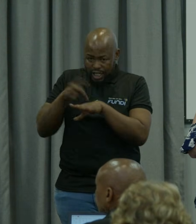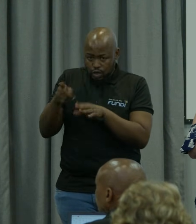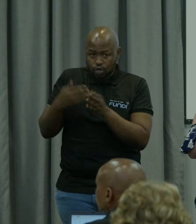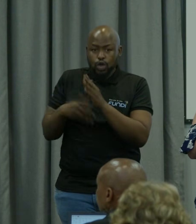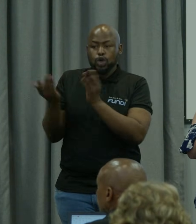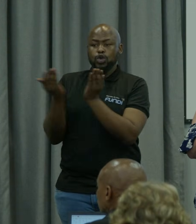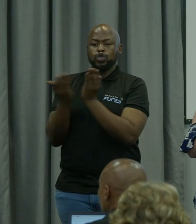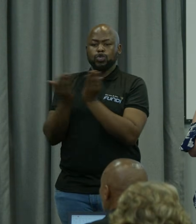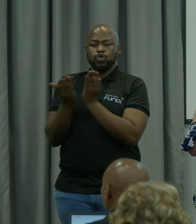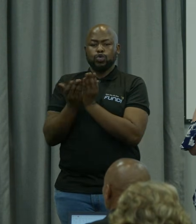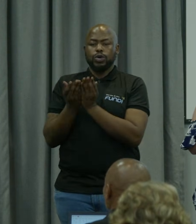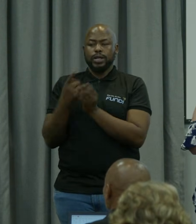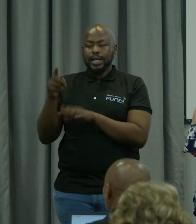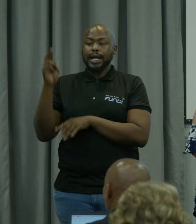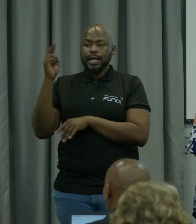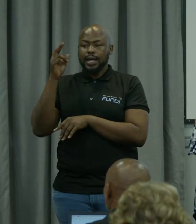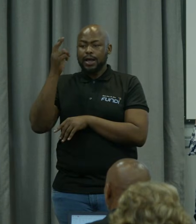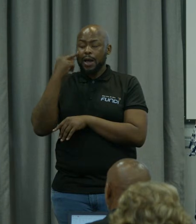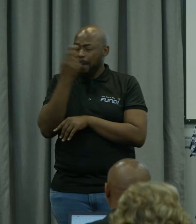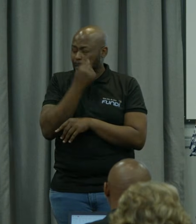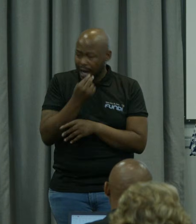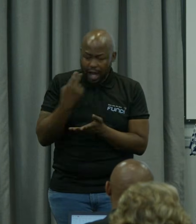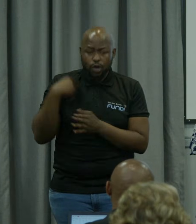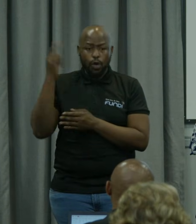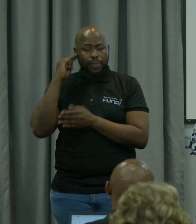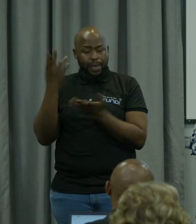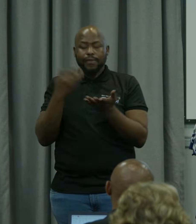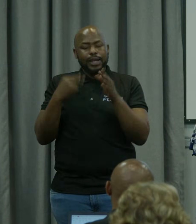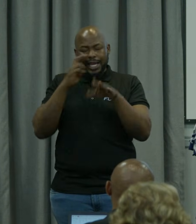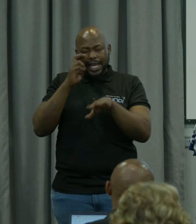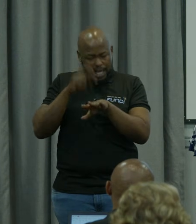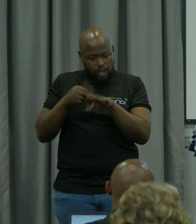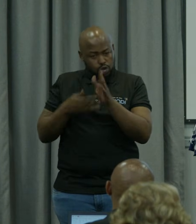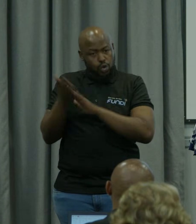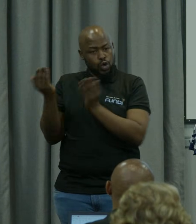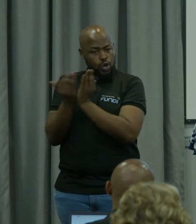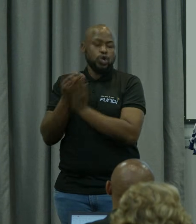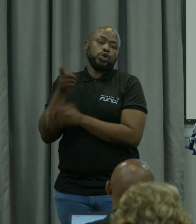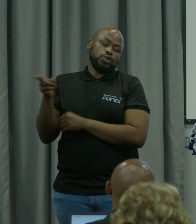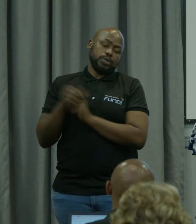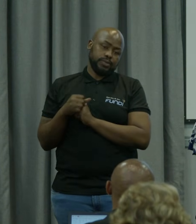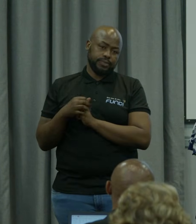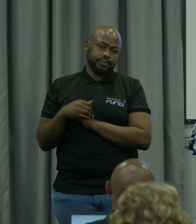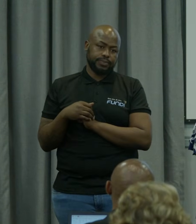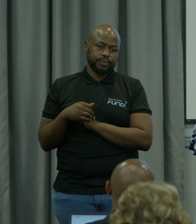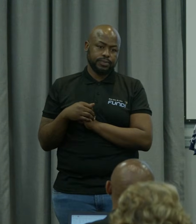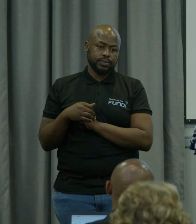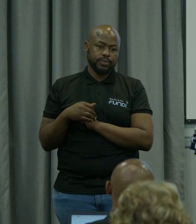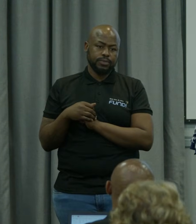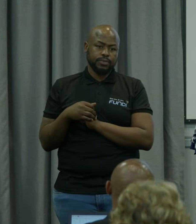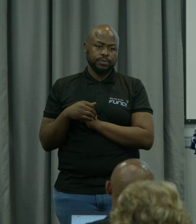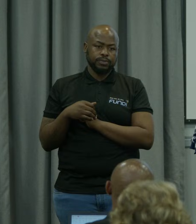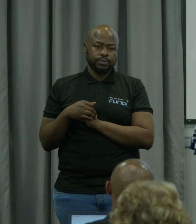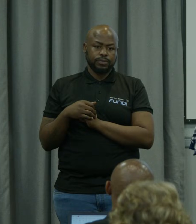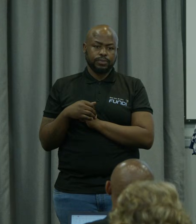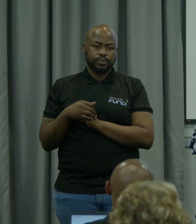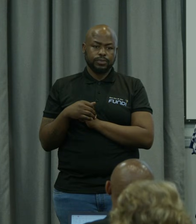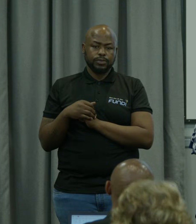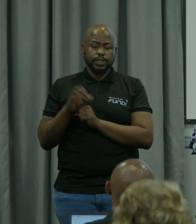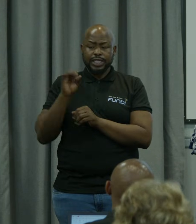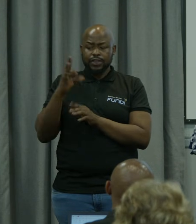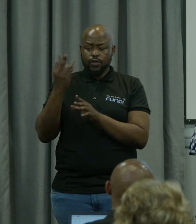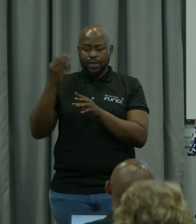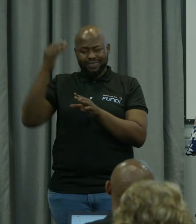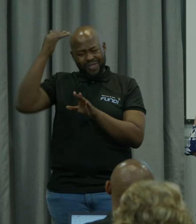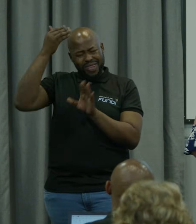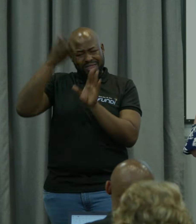for autism, even though he's blind. He says, because if you're autistic